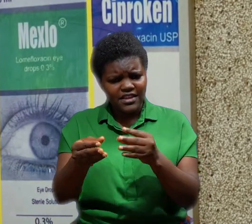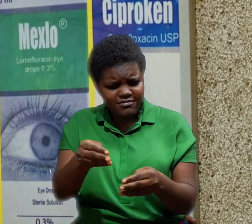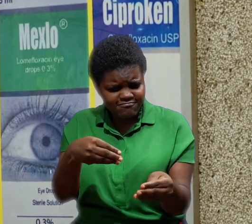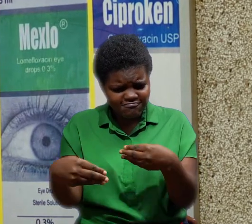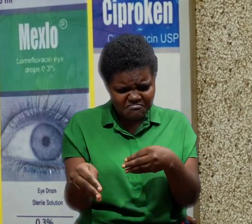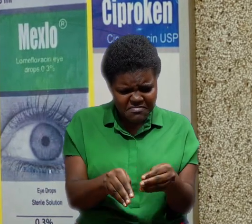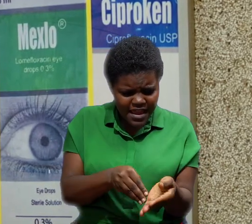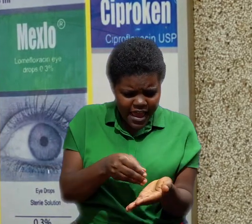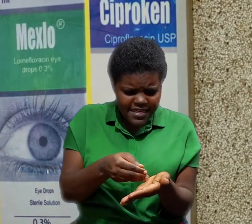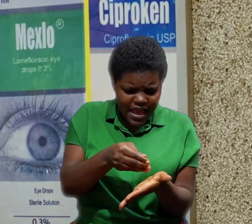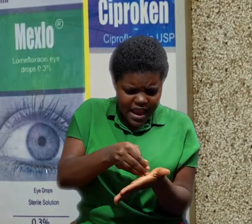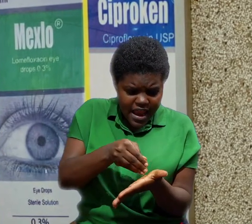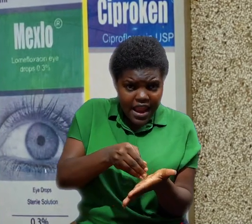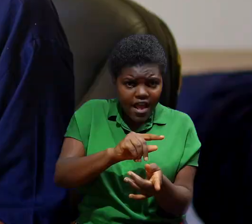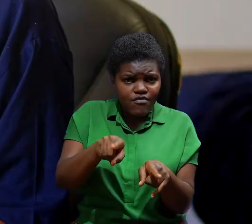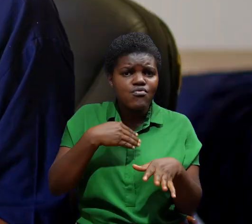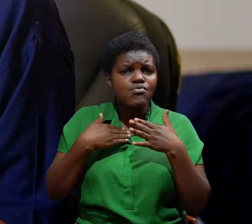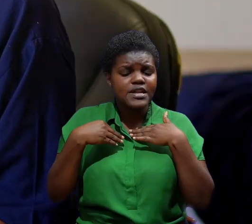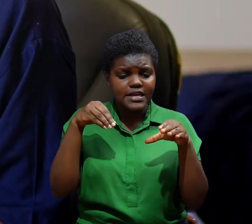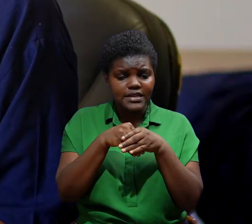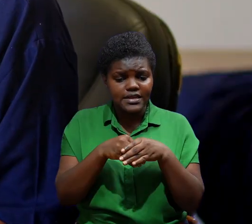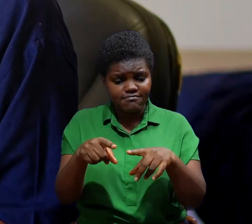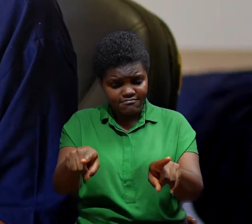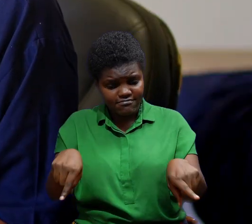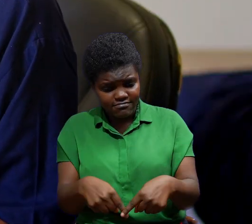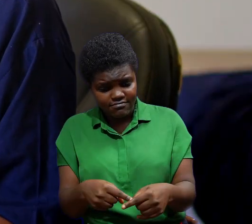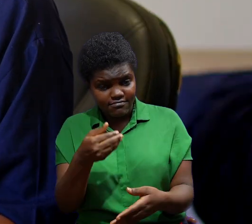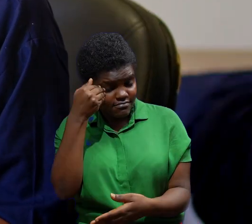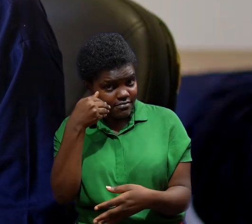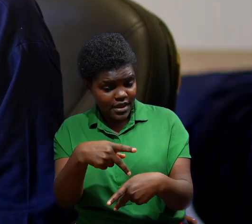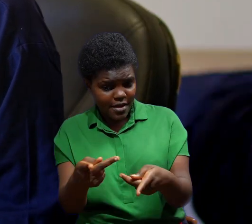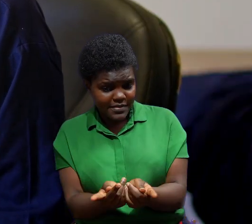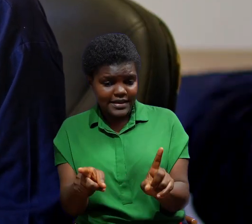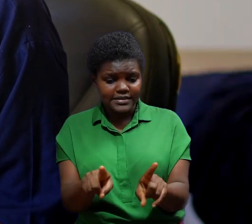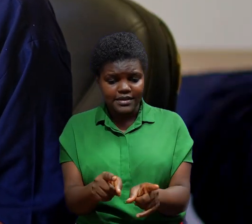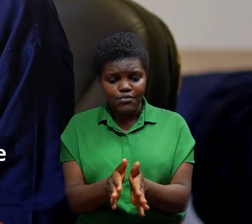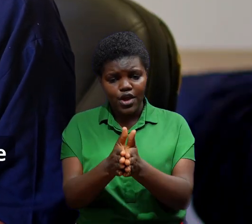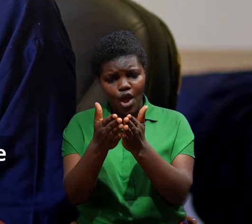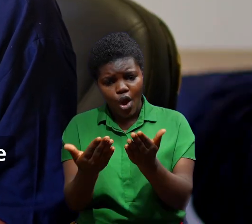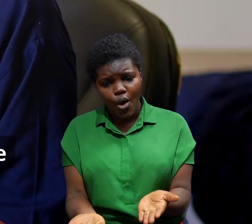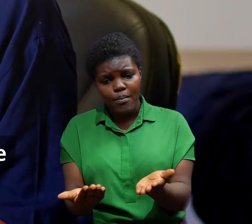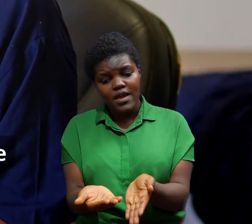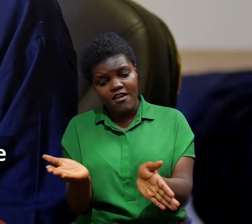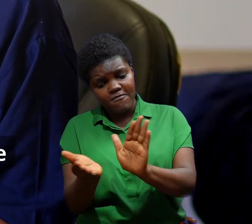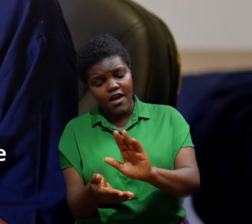the ward. Then we buy a few of the knives, the what we call viscoelastics that we need in the